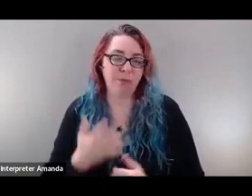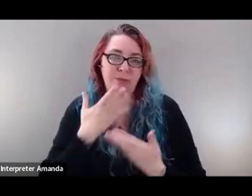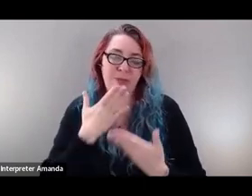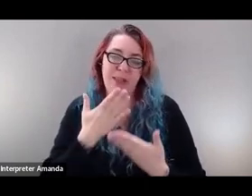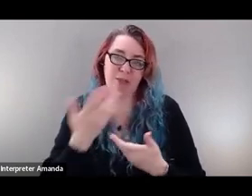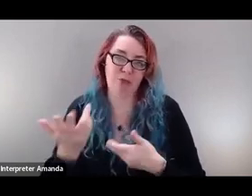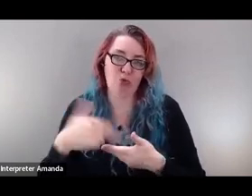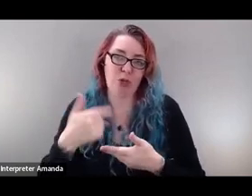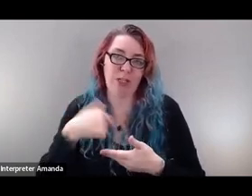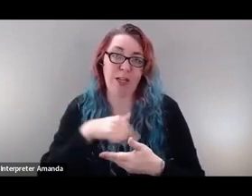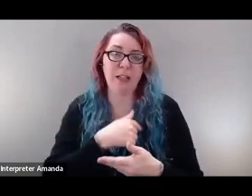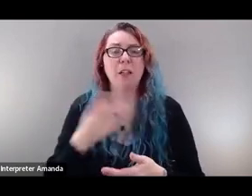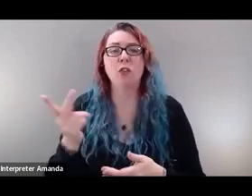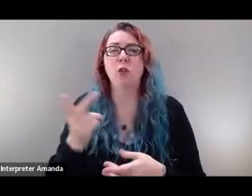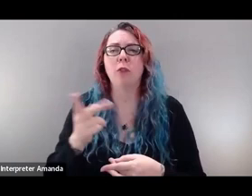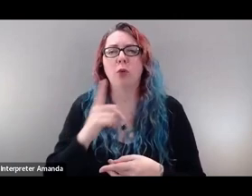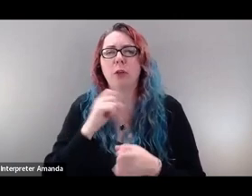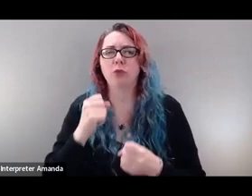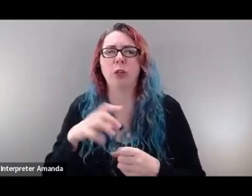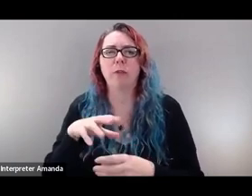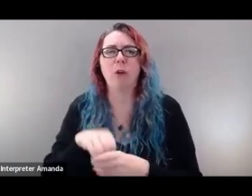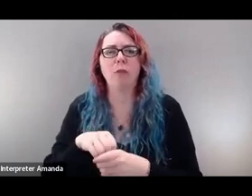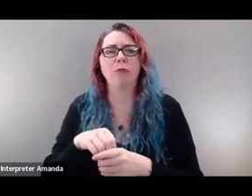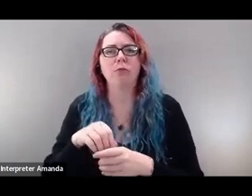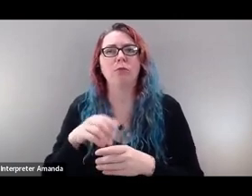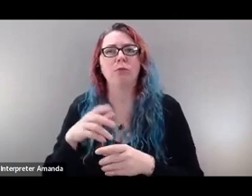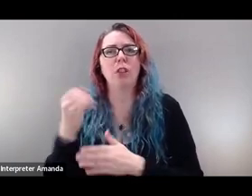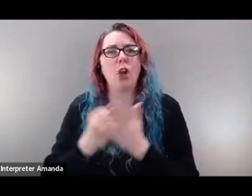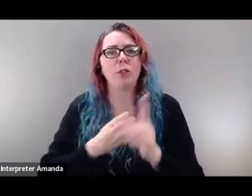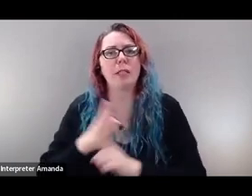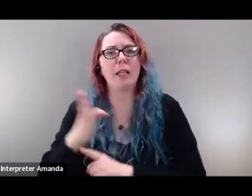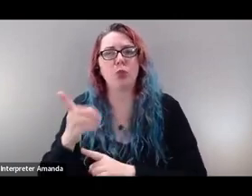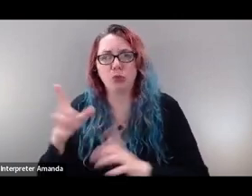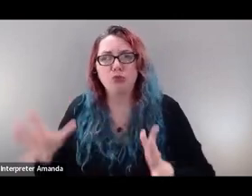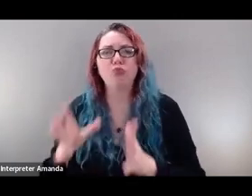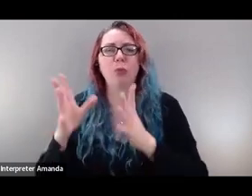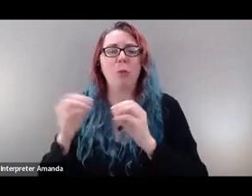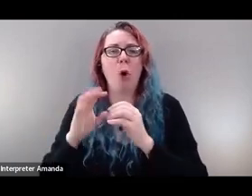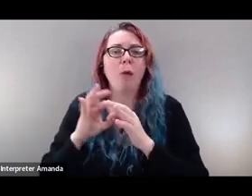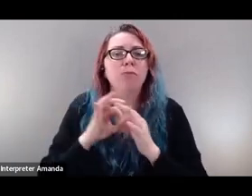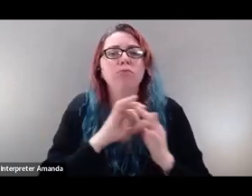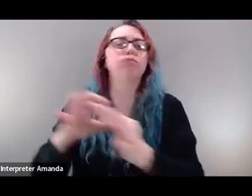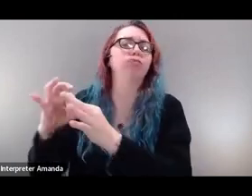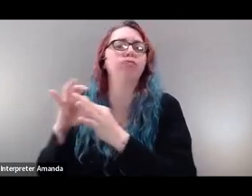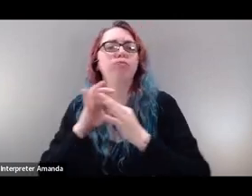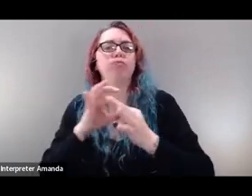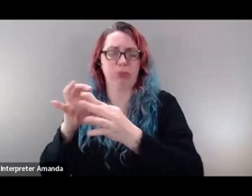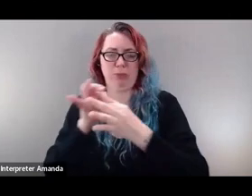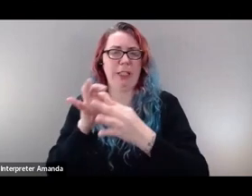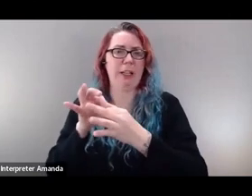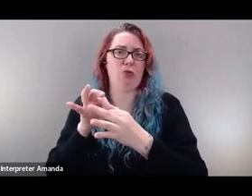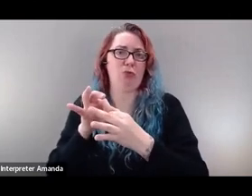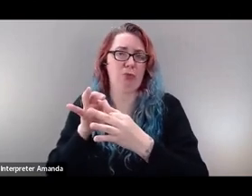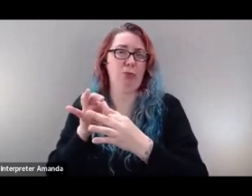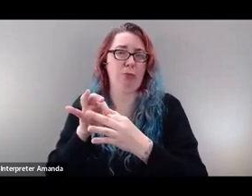to a more interconnected art sector. And I'd like our conversation to talk about a crucial component of interconnection, which is